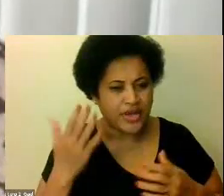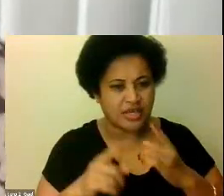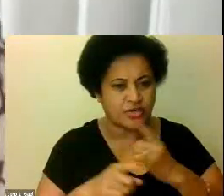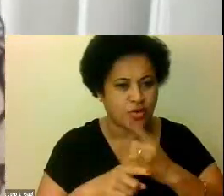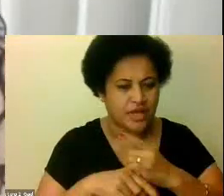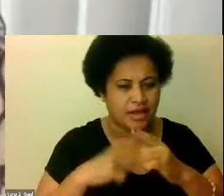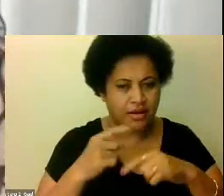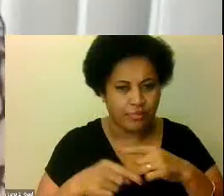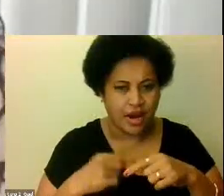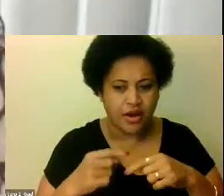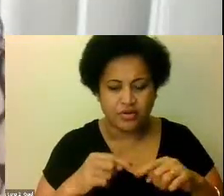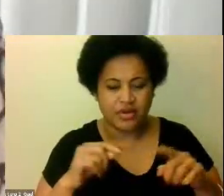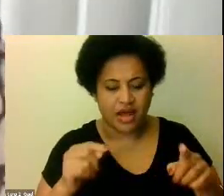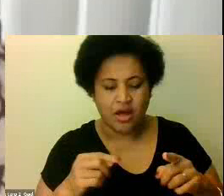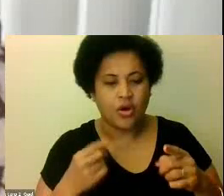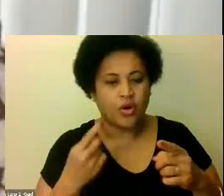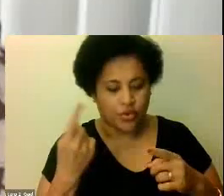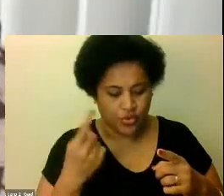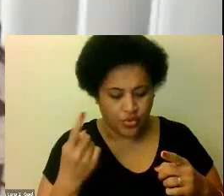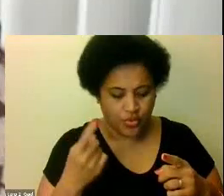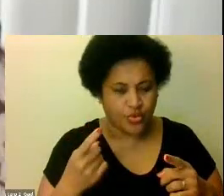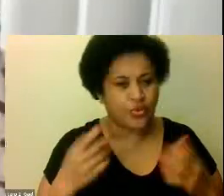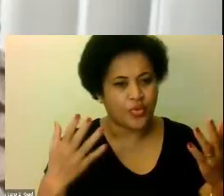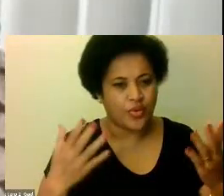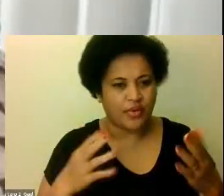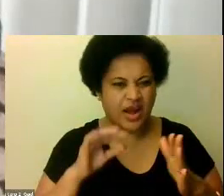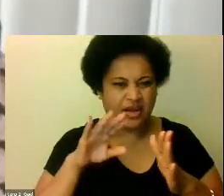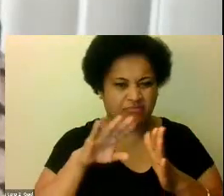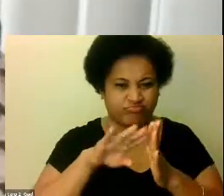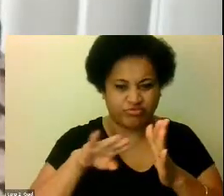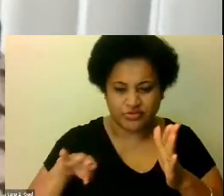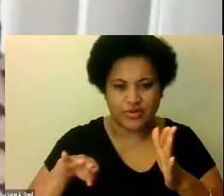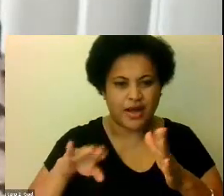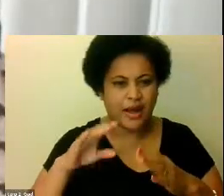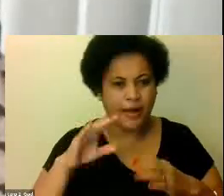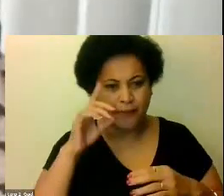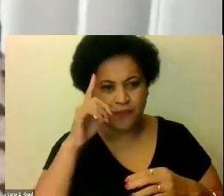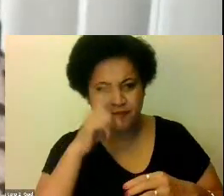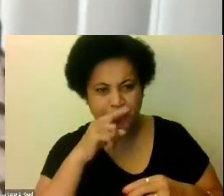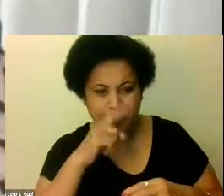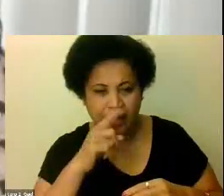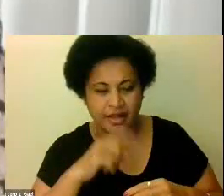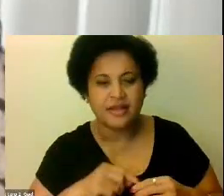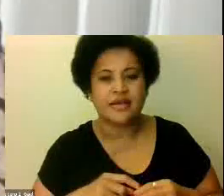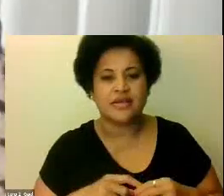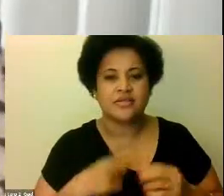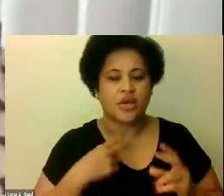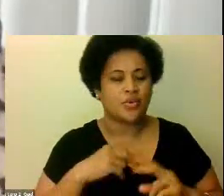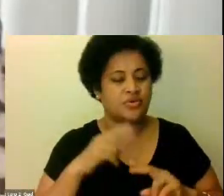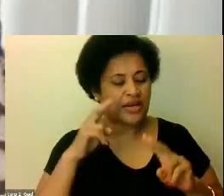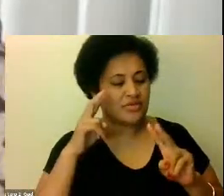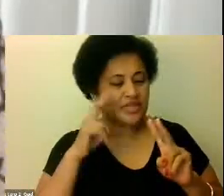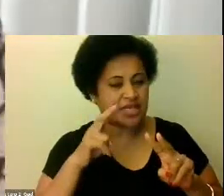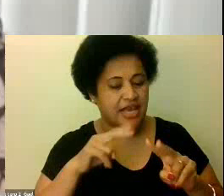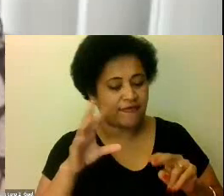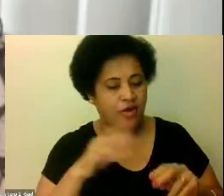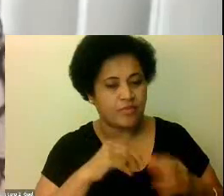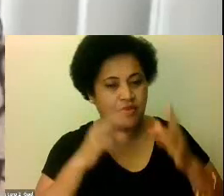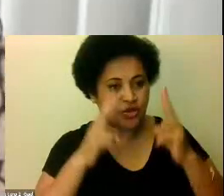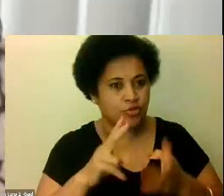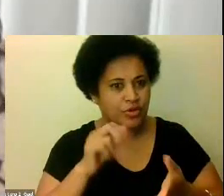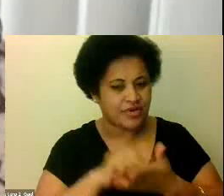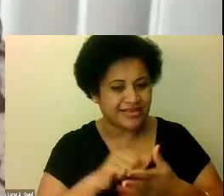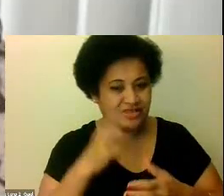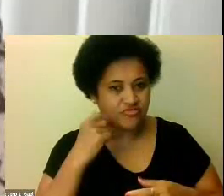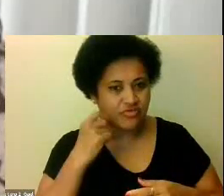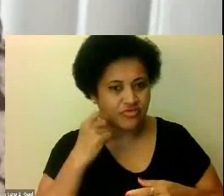most underprivileged people, and, you know, how we are looking at this business and human rights field in terms of sort of finding solutions to that. But I